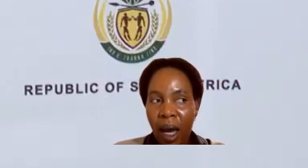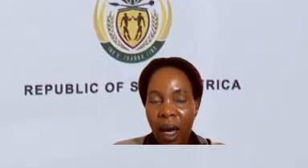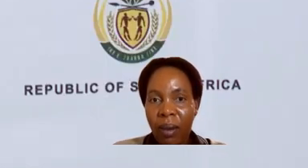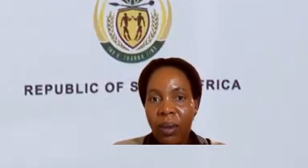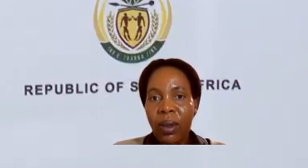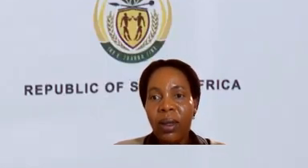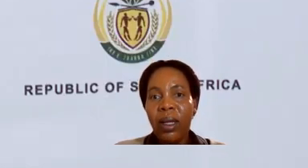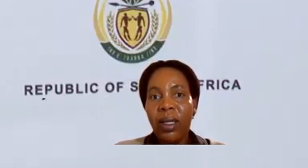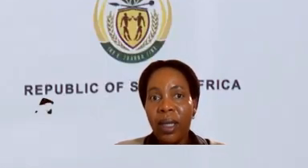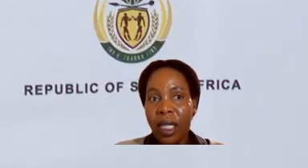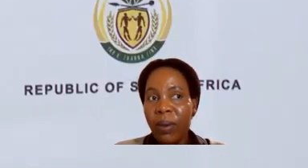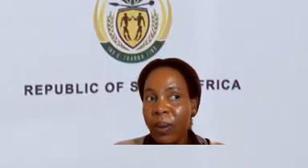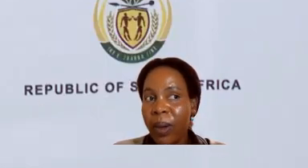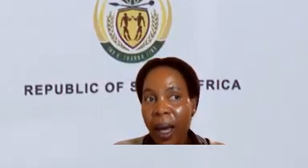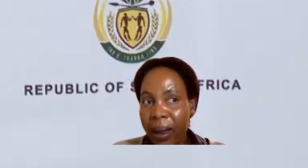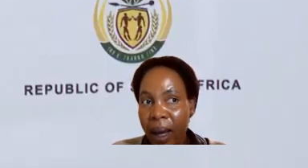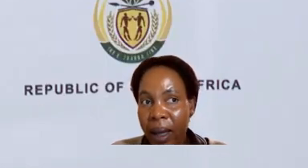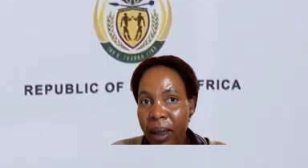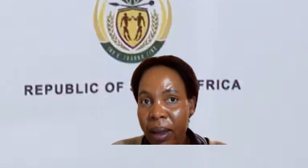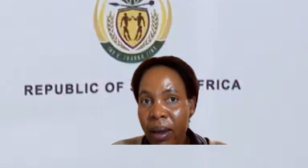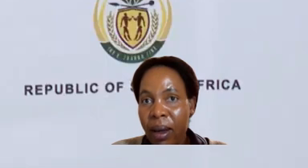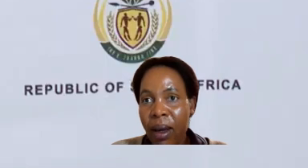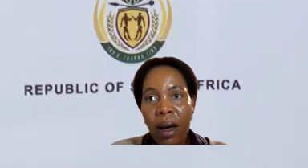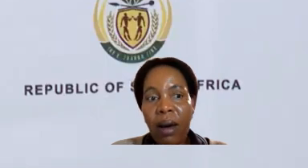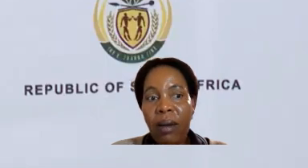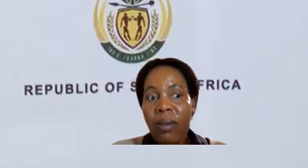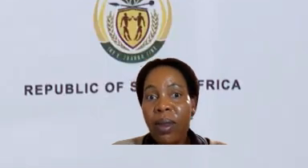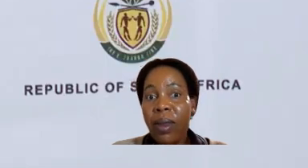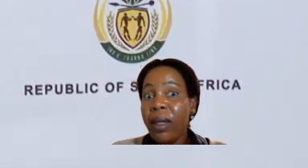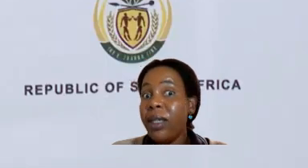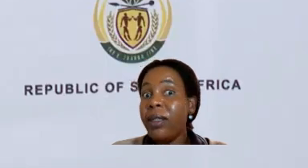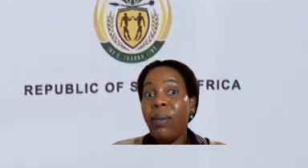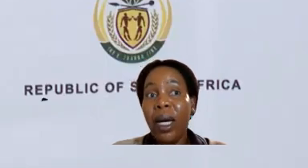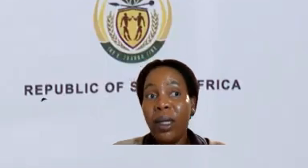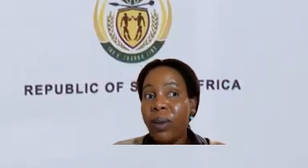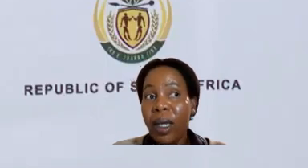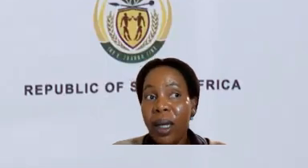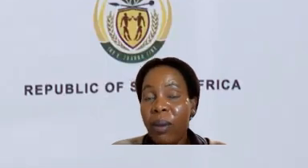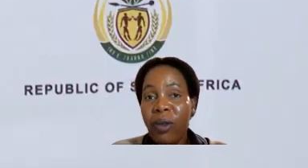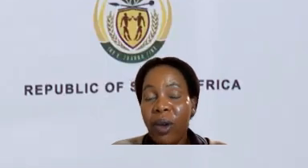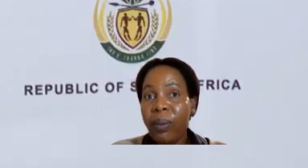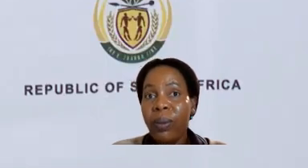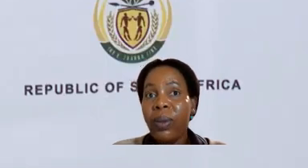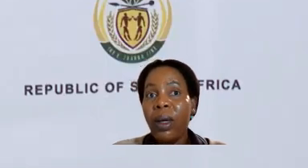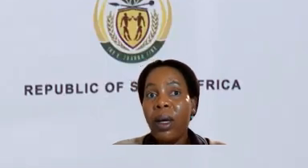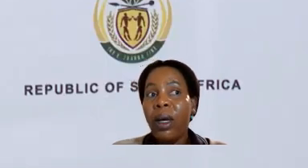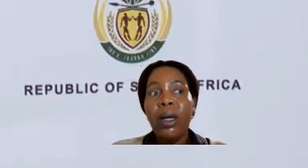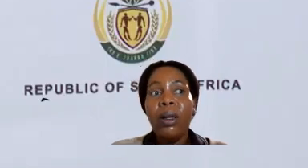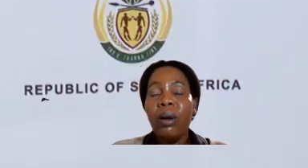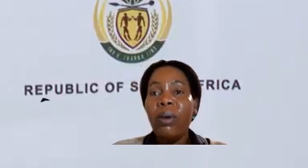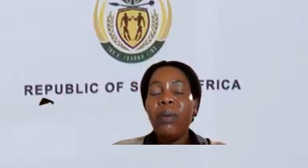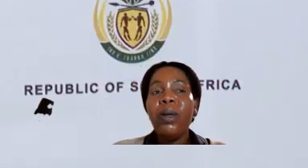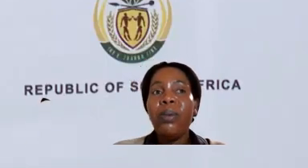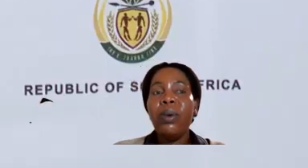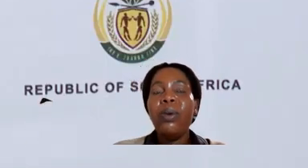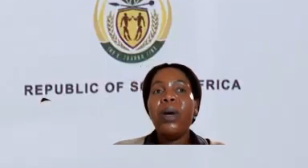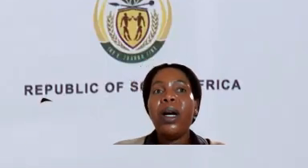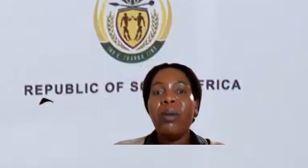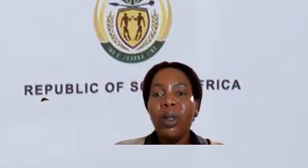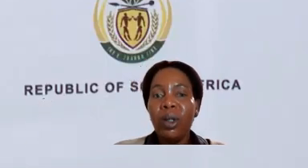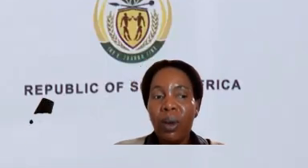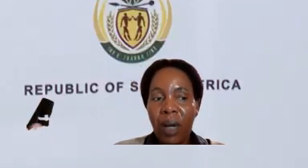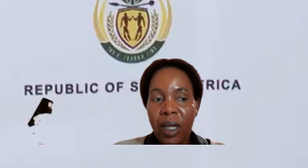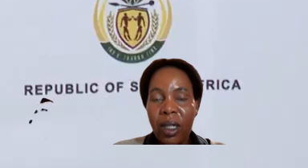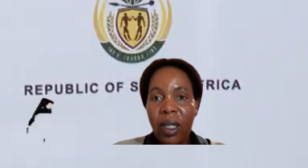is time that these people like that, that they send back to where they came from. You don't want people who